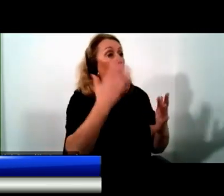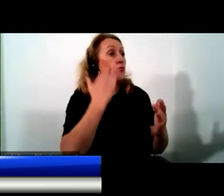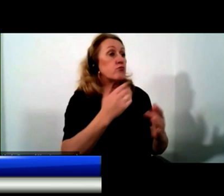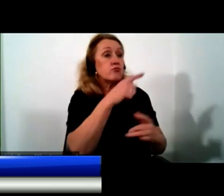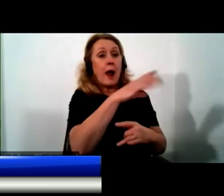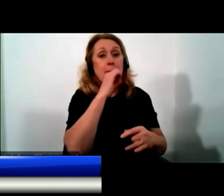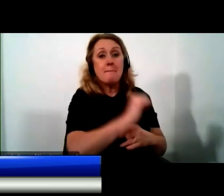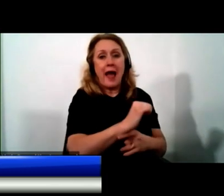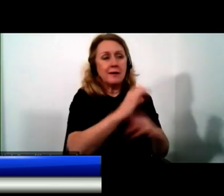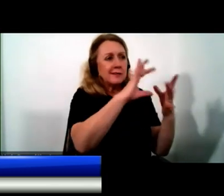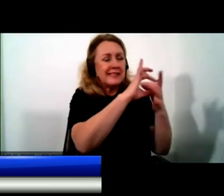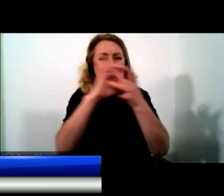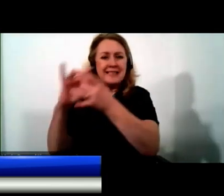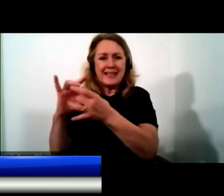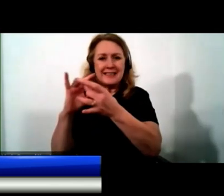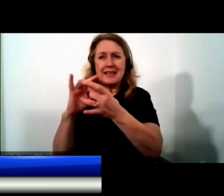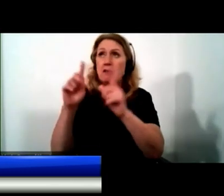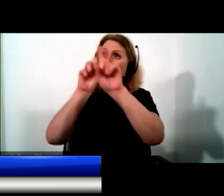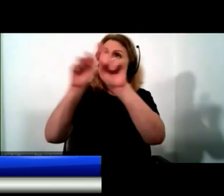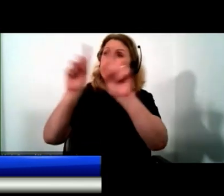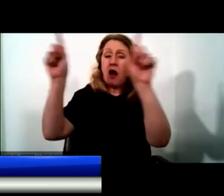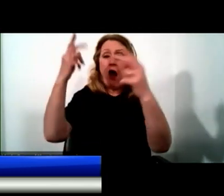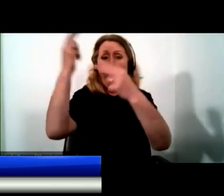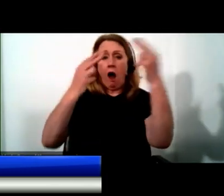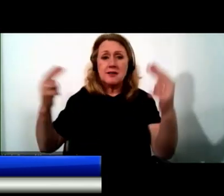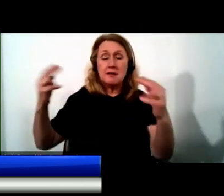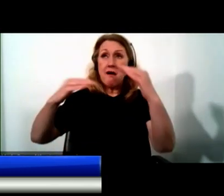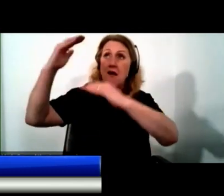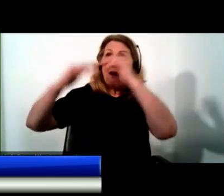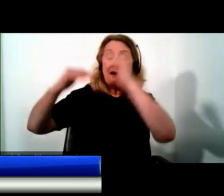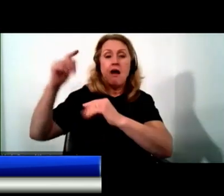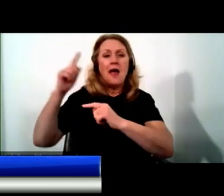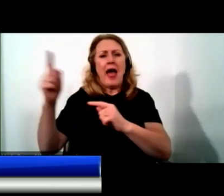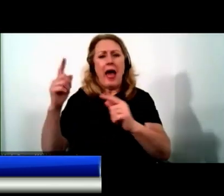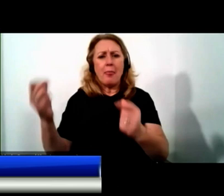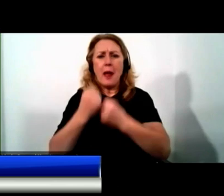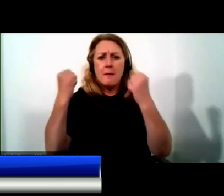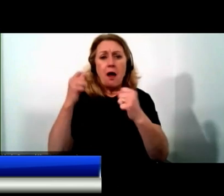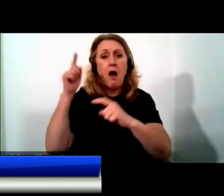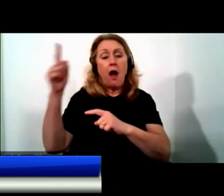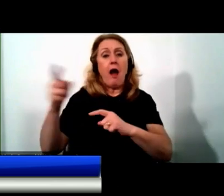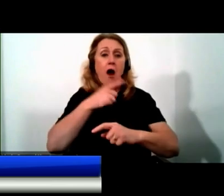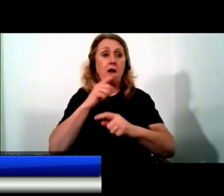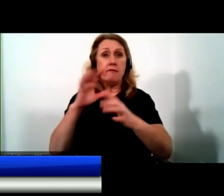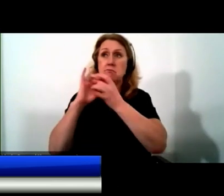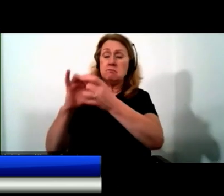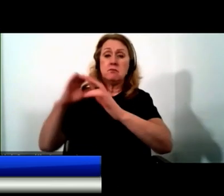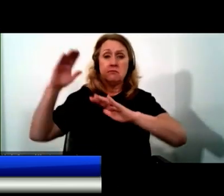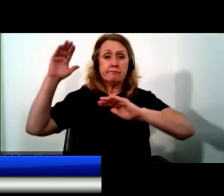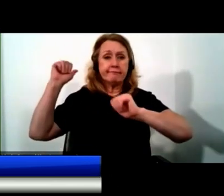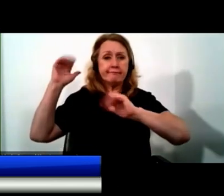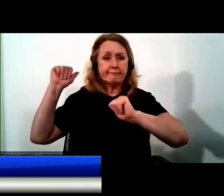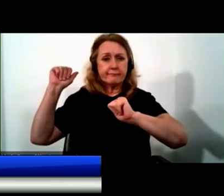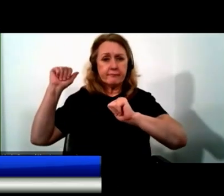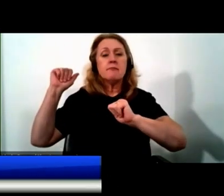energetic synergies between Moorish architecture and the palpable intensity of flamenco dance, our